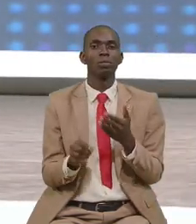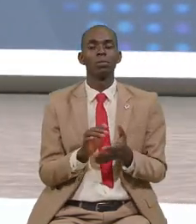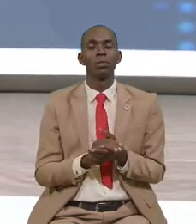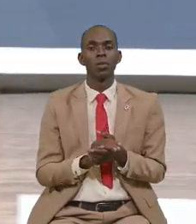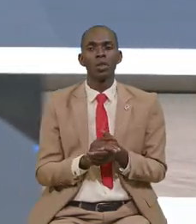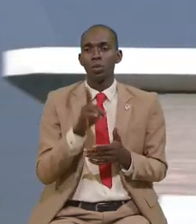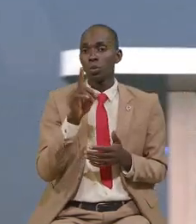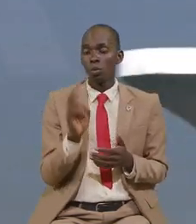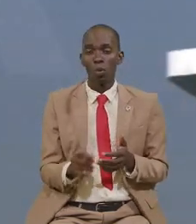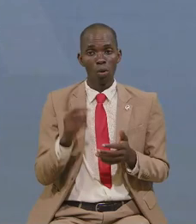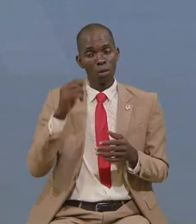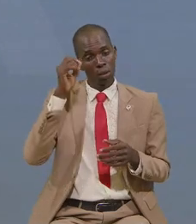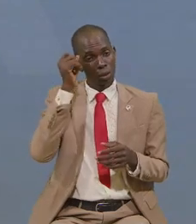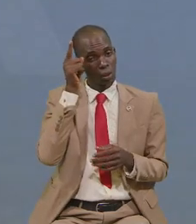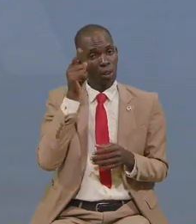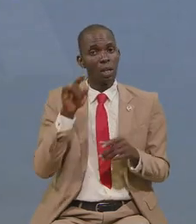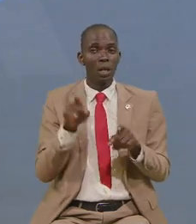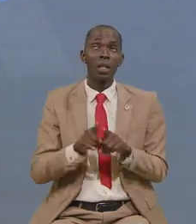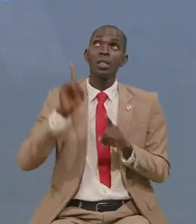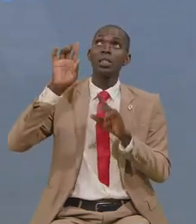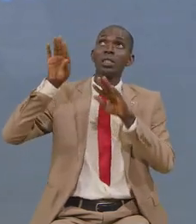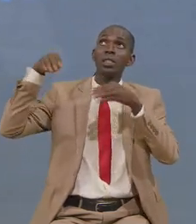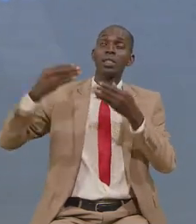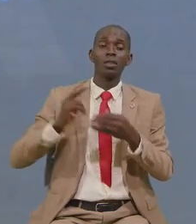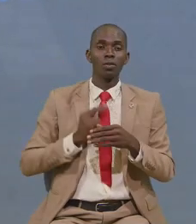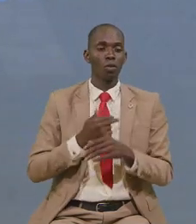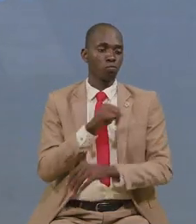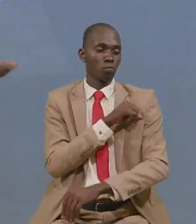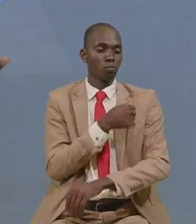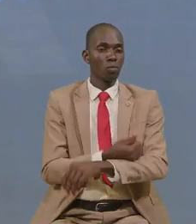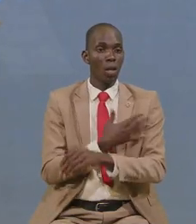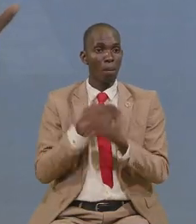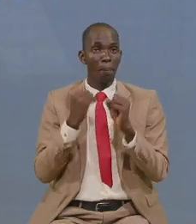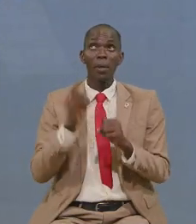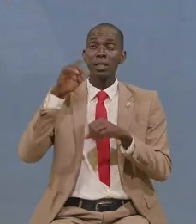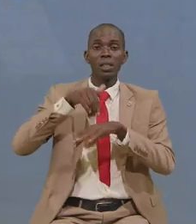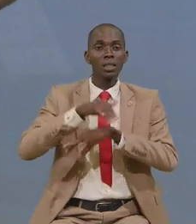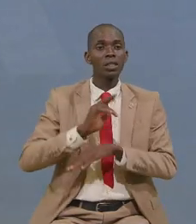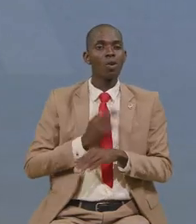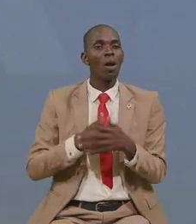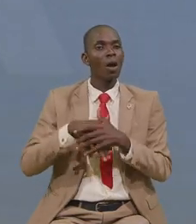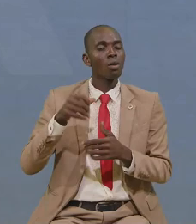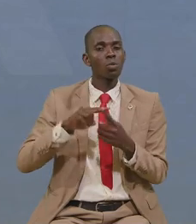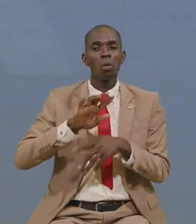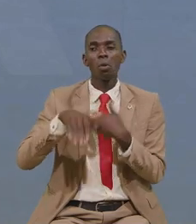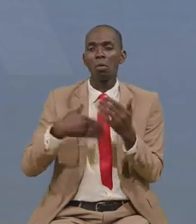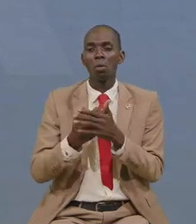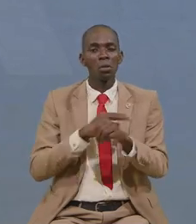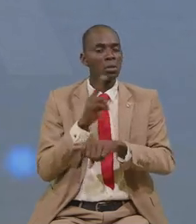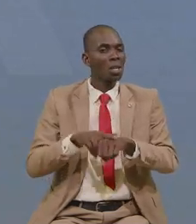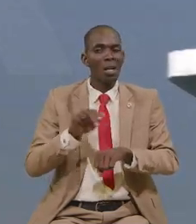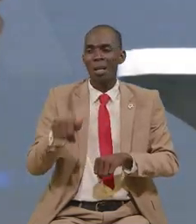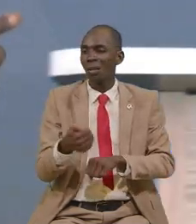understand? As he has given us authority and power, he sends us forth into all nations, any part of any